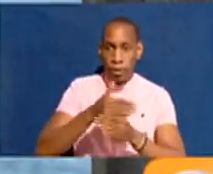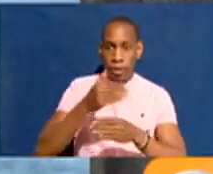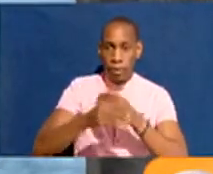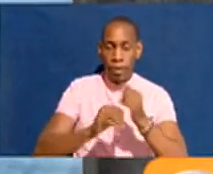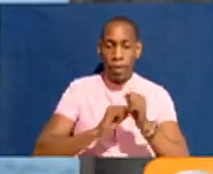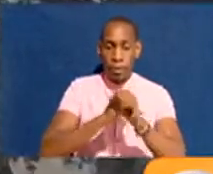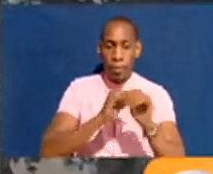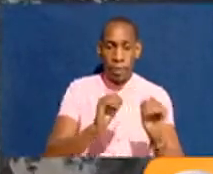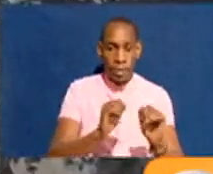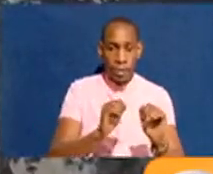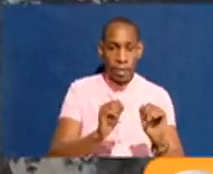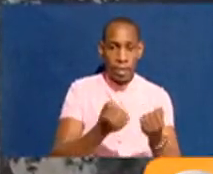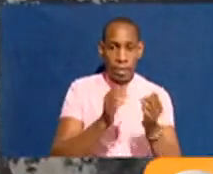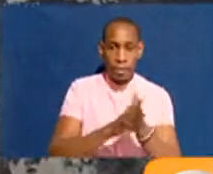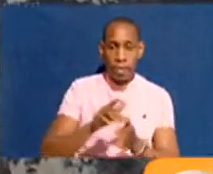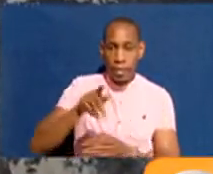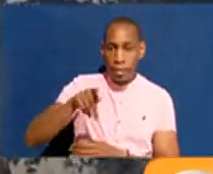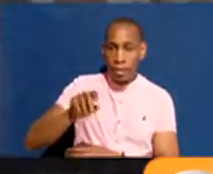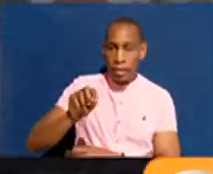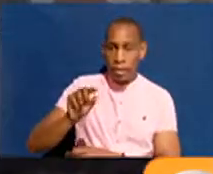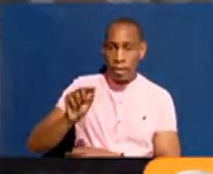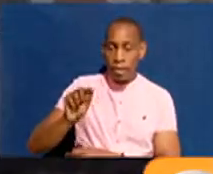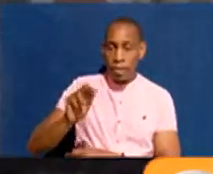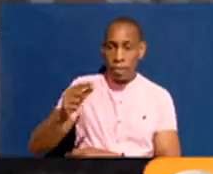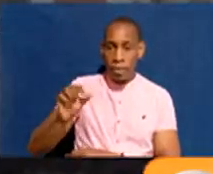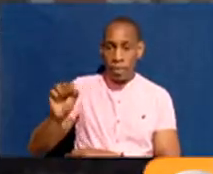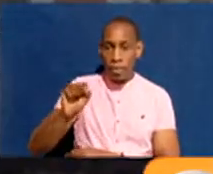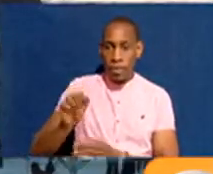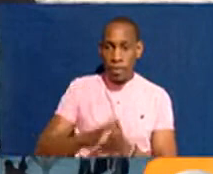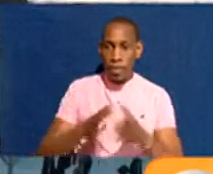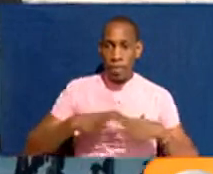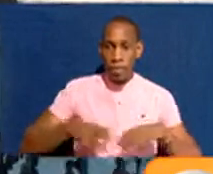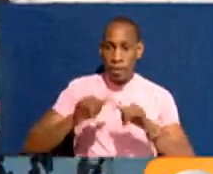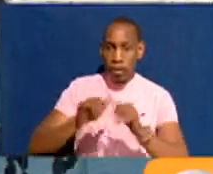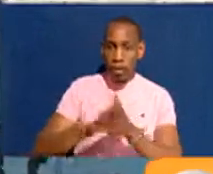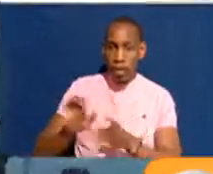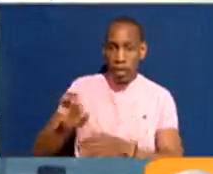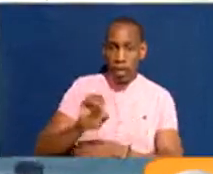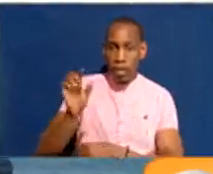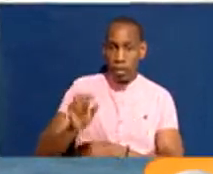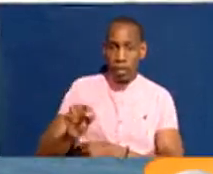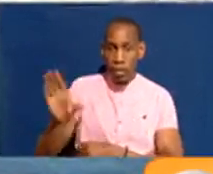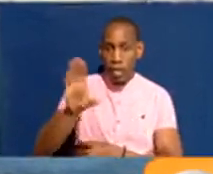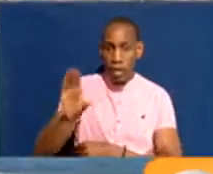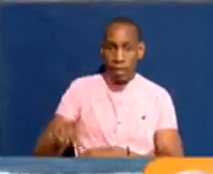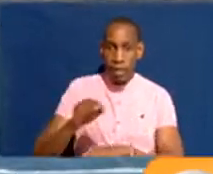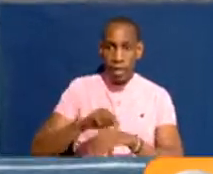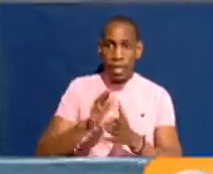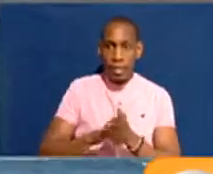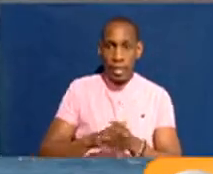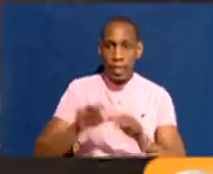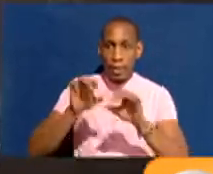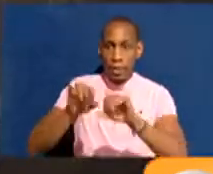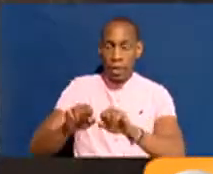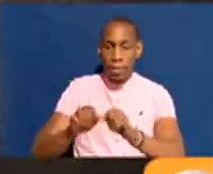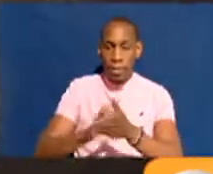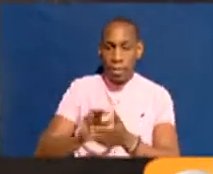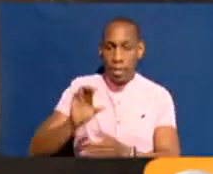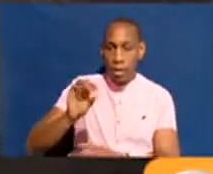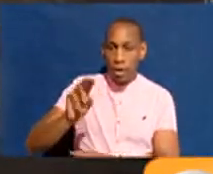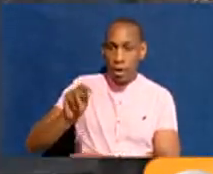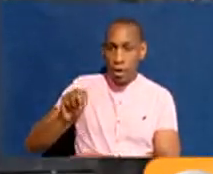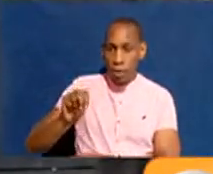the safety of Portuguese nationals living on the east coast of Africa when it was captured by the